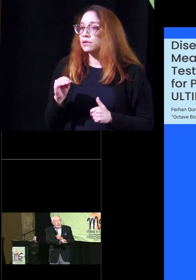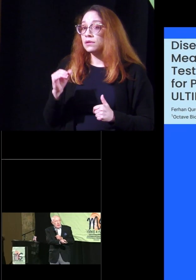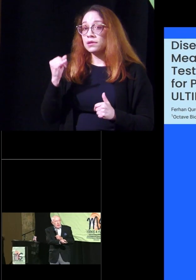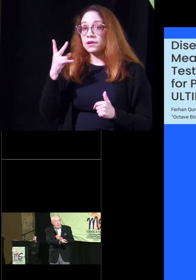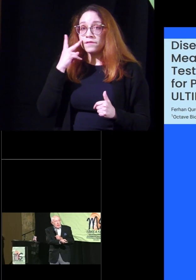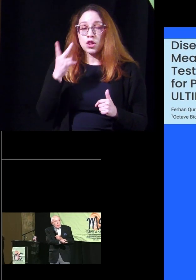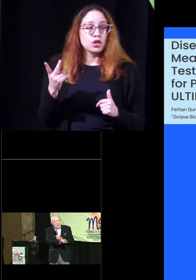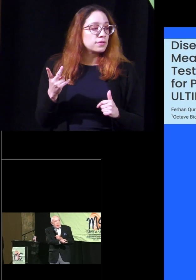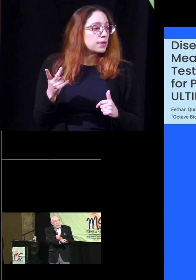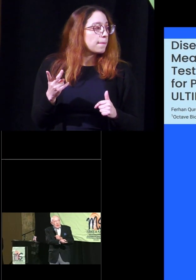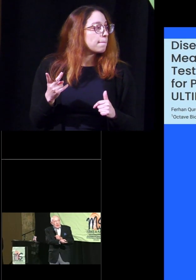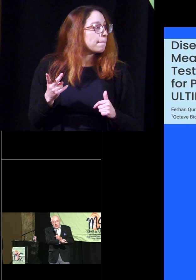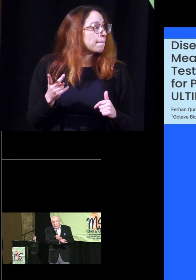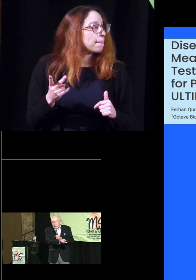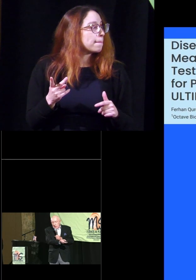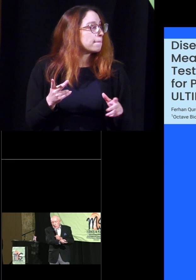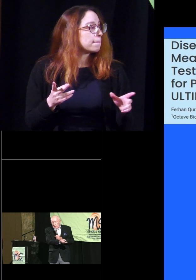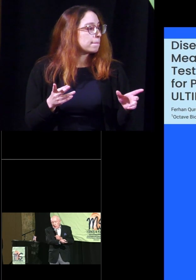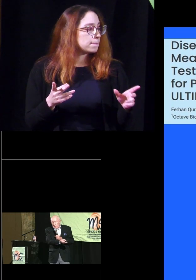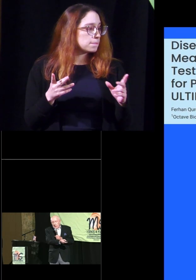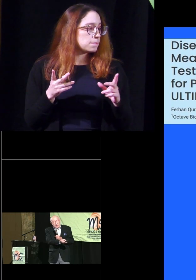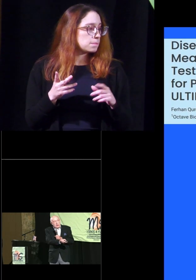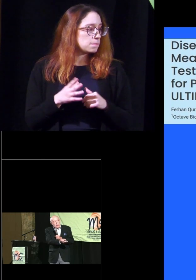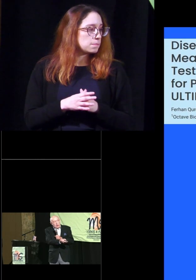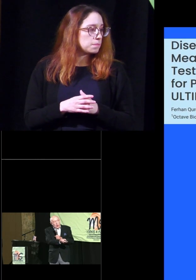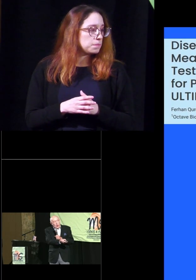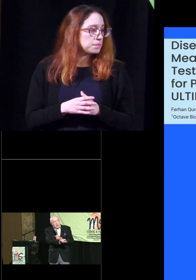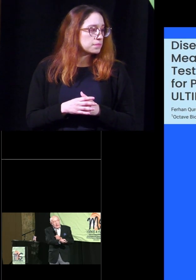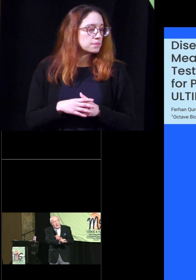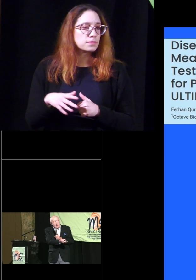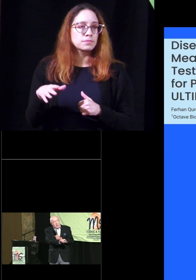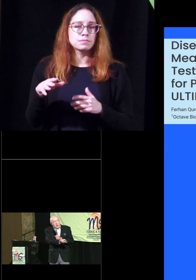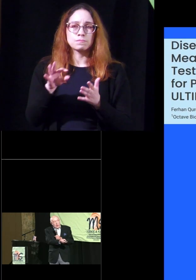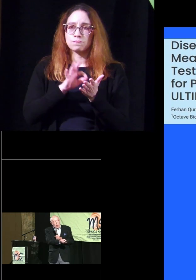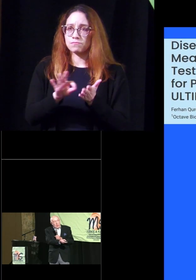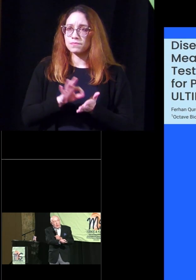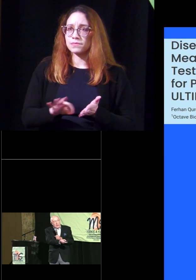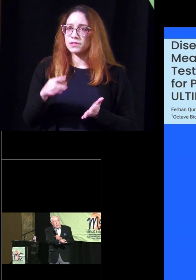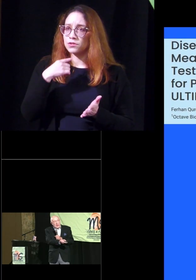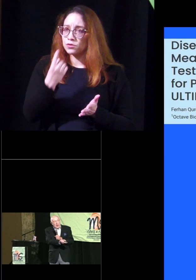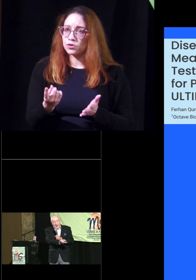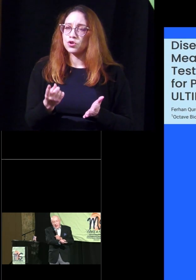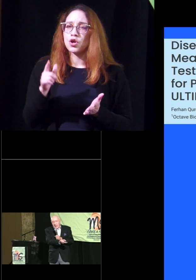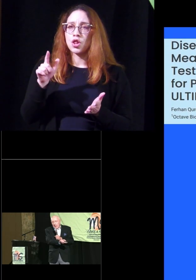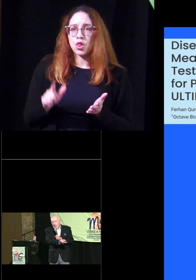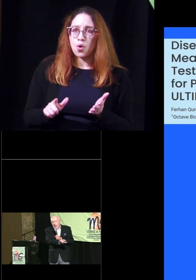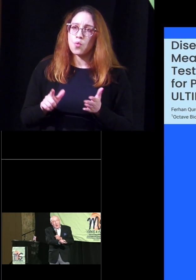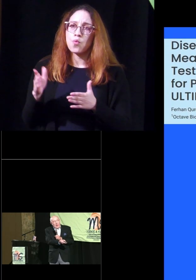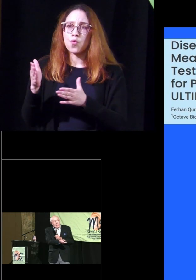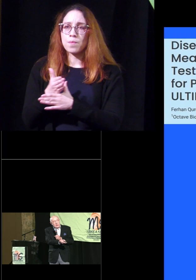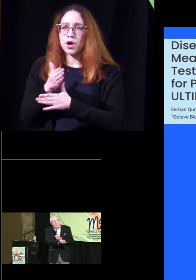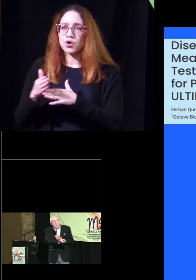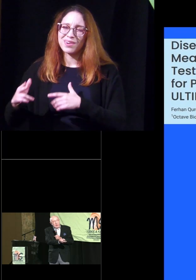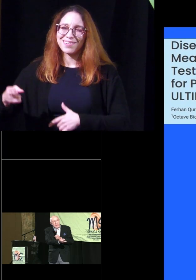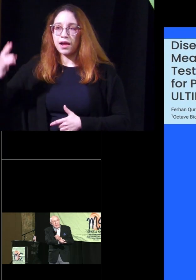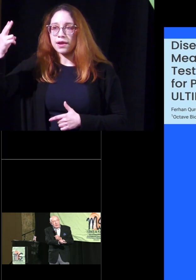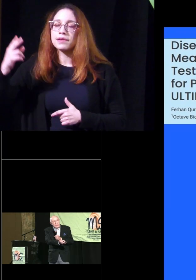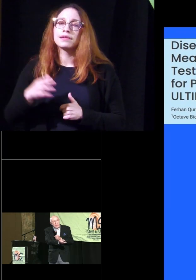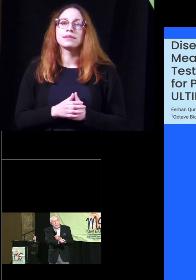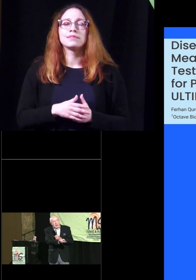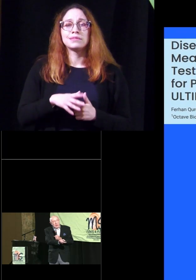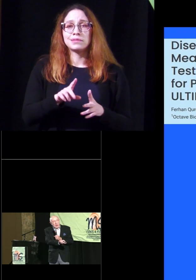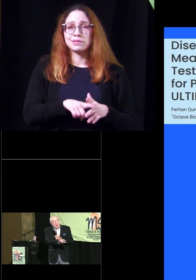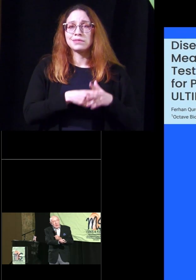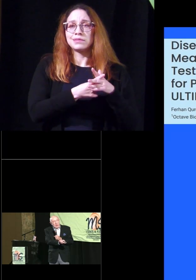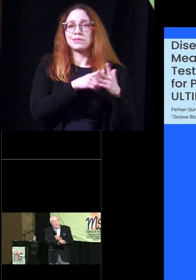you look over here, you're going to see over here that this is the scores, like I told you, low, moderate, and high. And you can see at the beginning